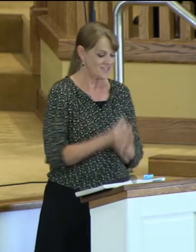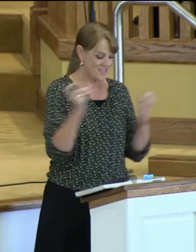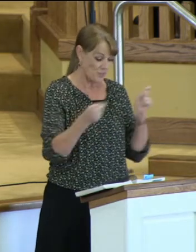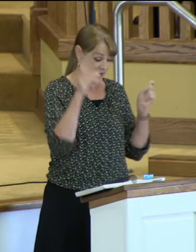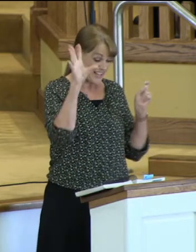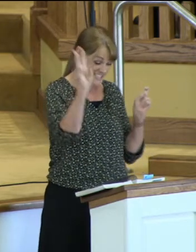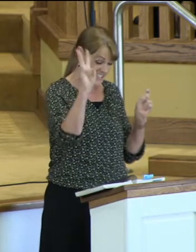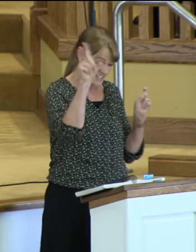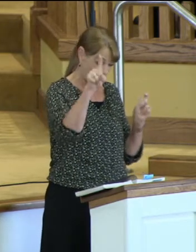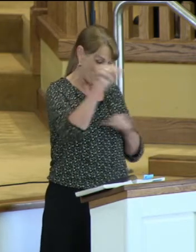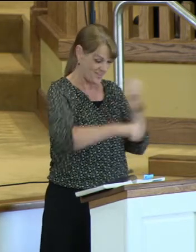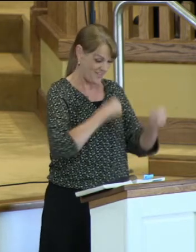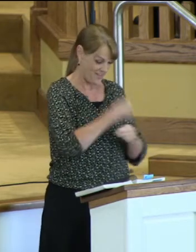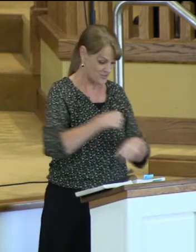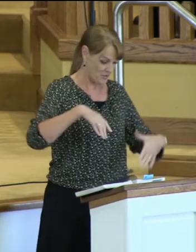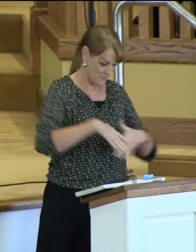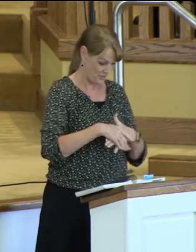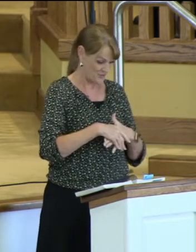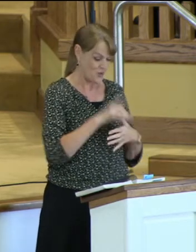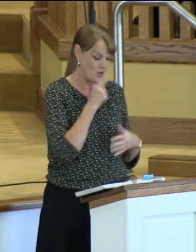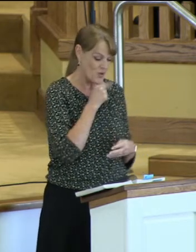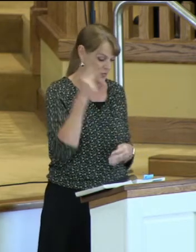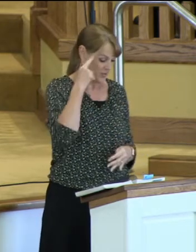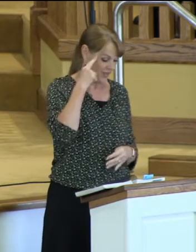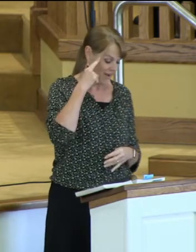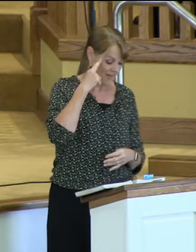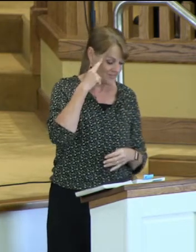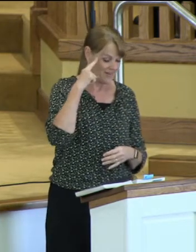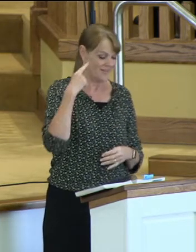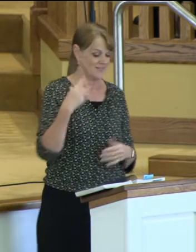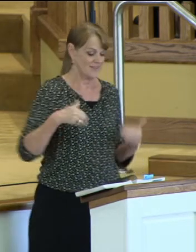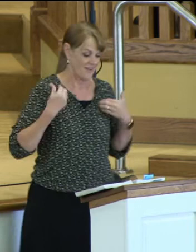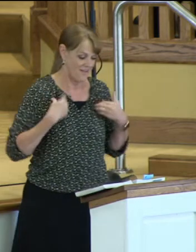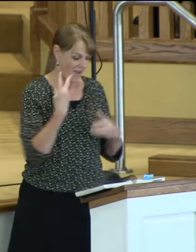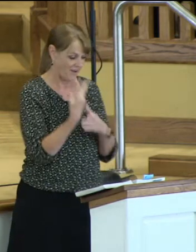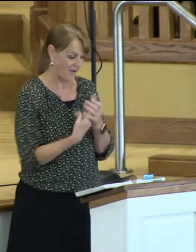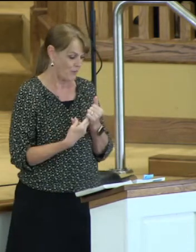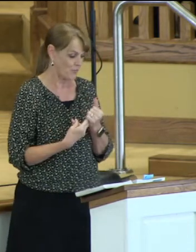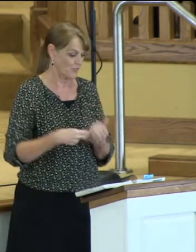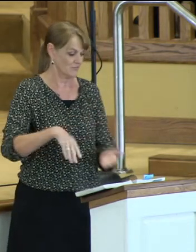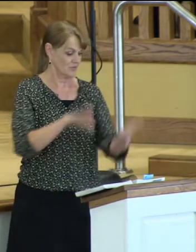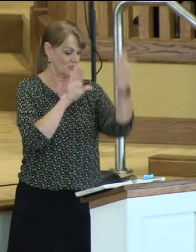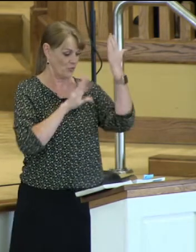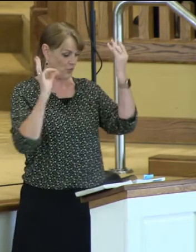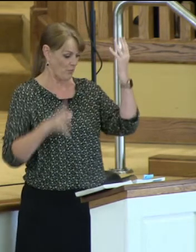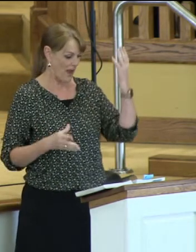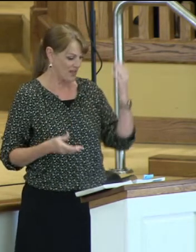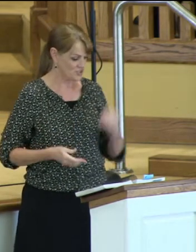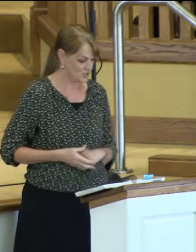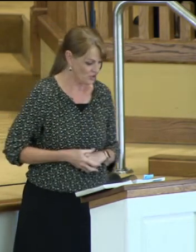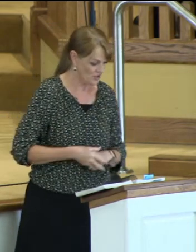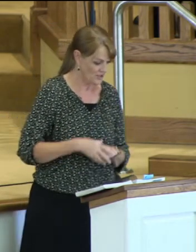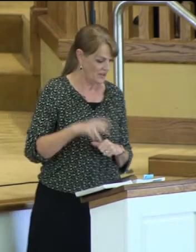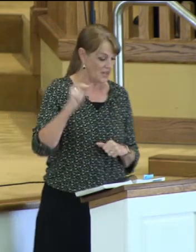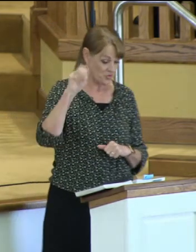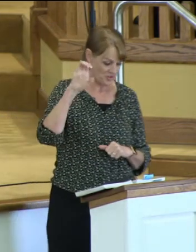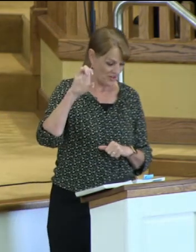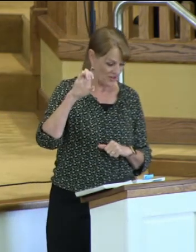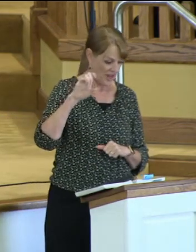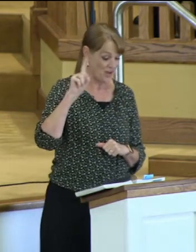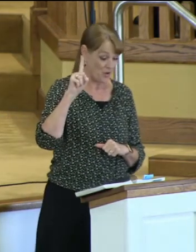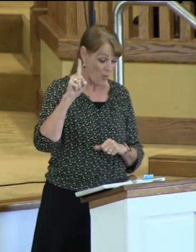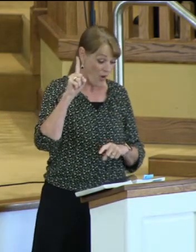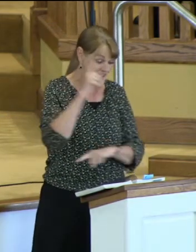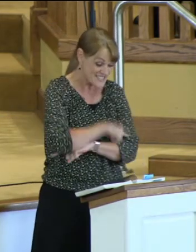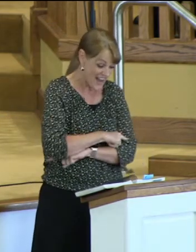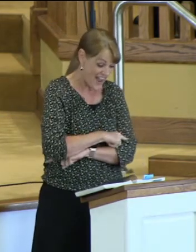Who would have thought that the young couple standing before the preacher in Ivanhoe Baptist Church in Ivanhoe, North Carolina, would one